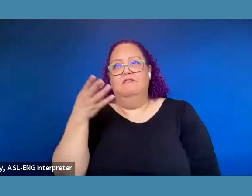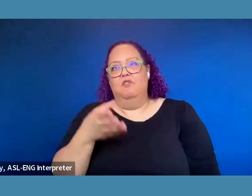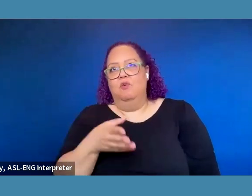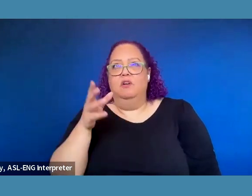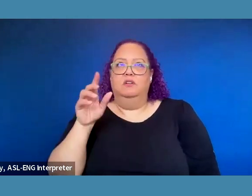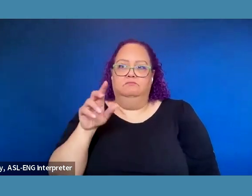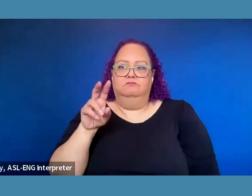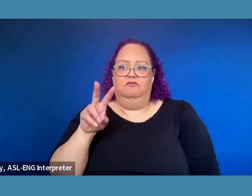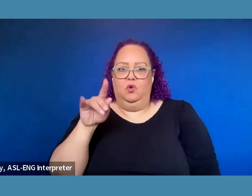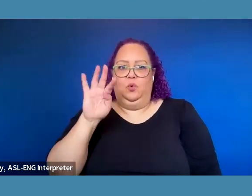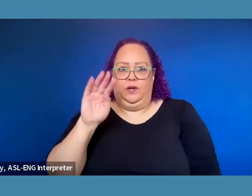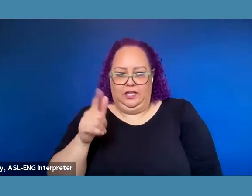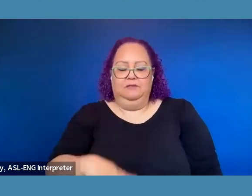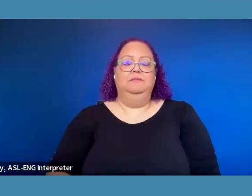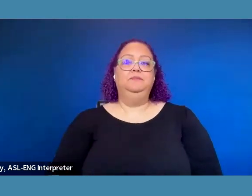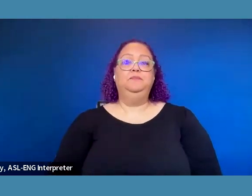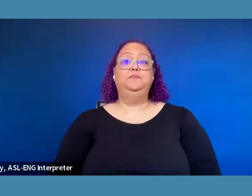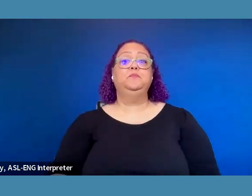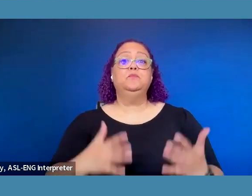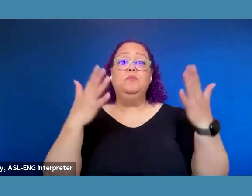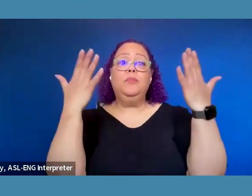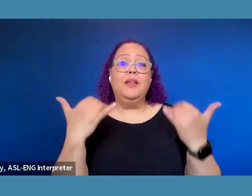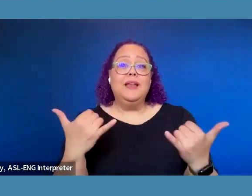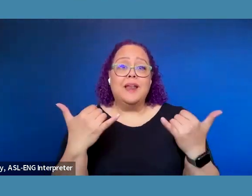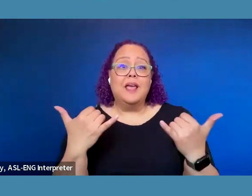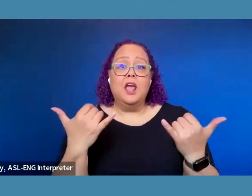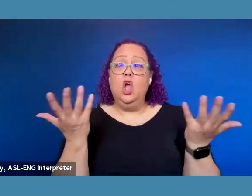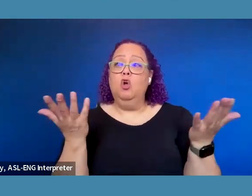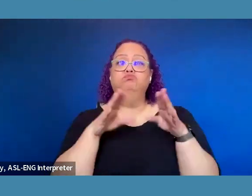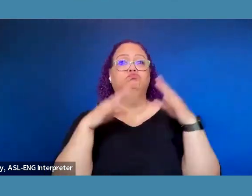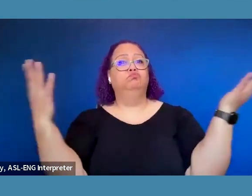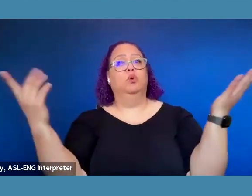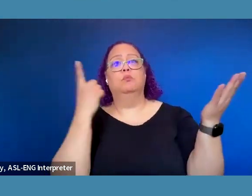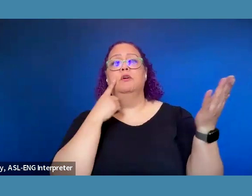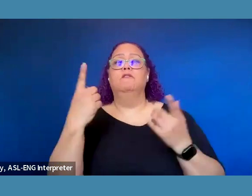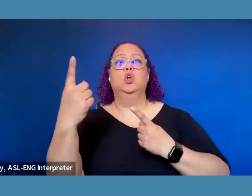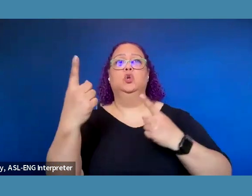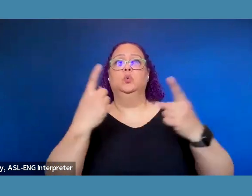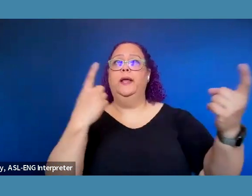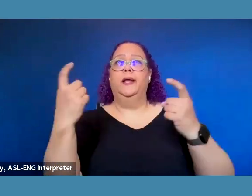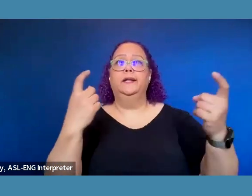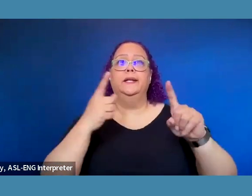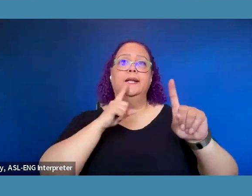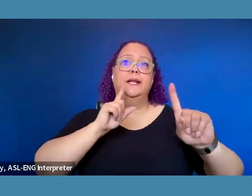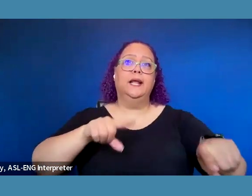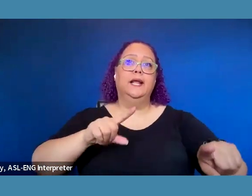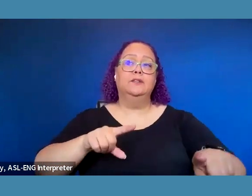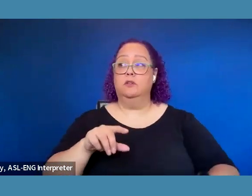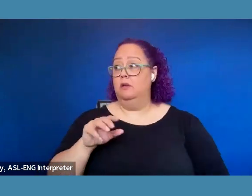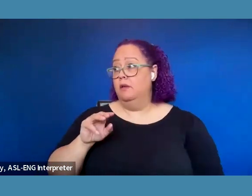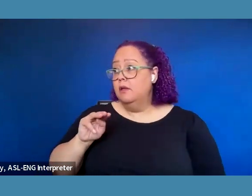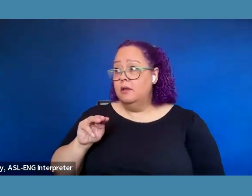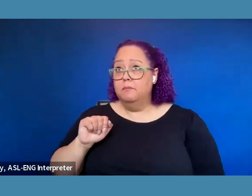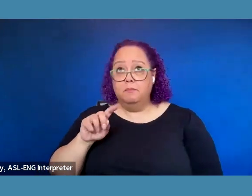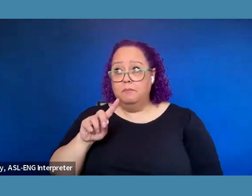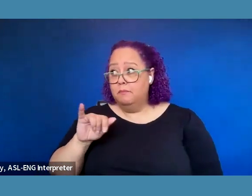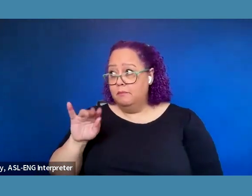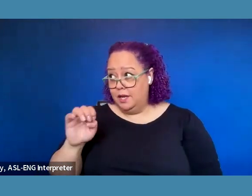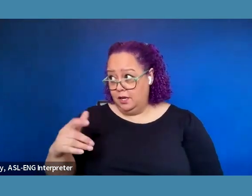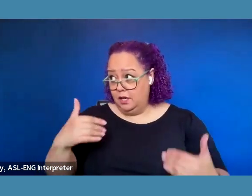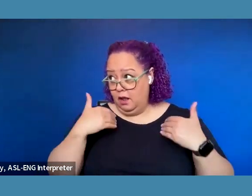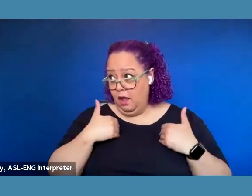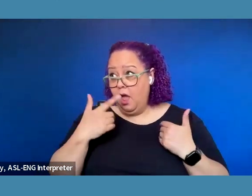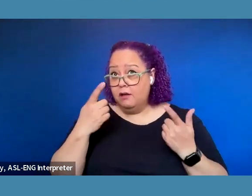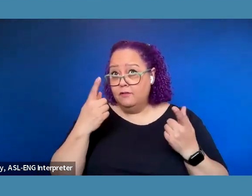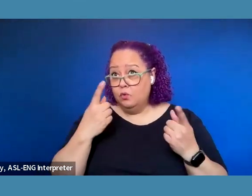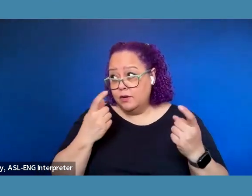So now we get to have a little Q&A. And Maddie, I don't know if there are questions already in or how we want to